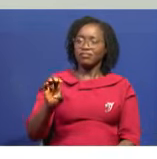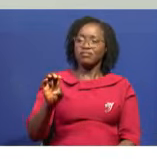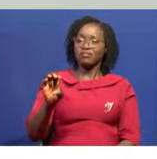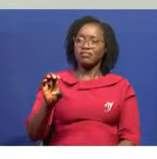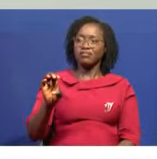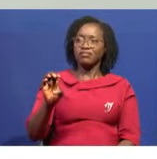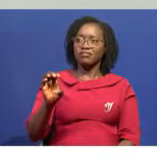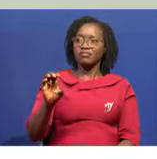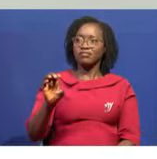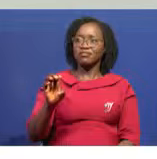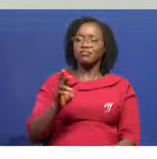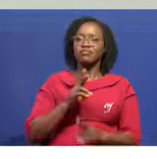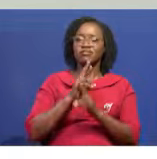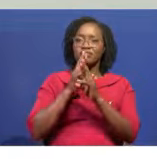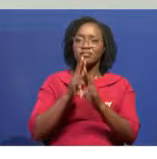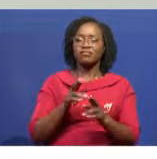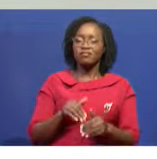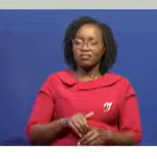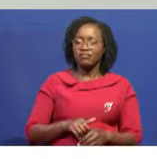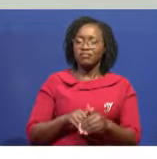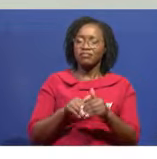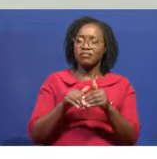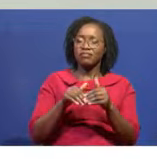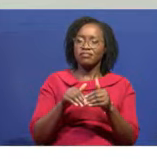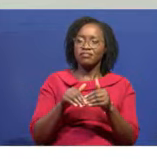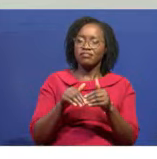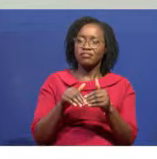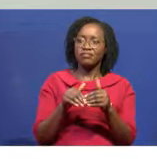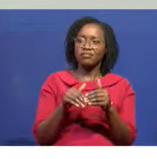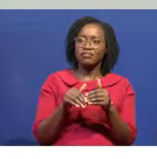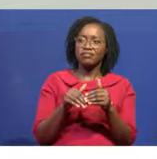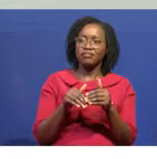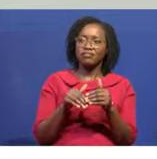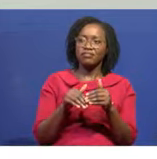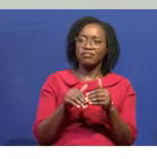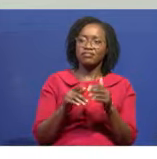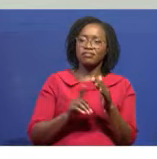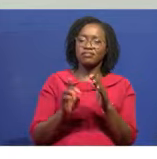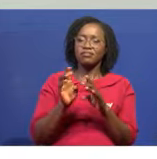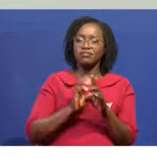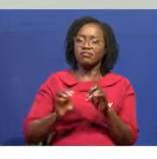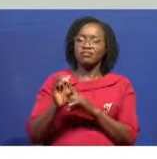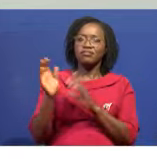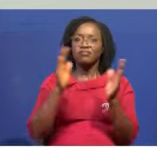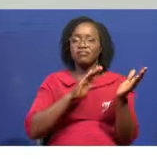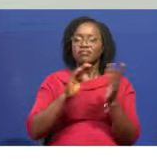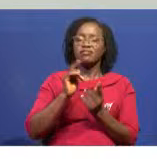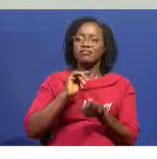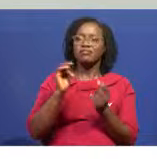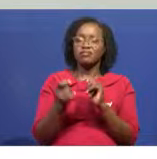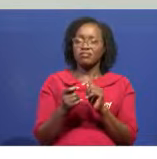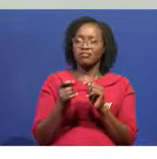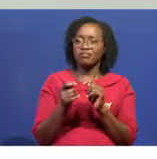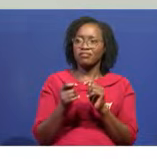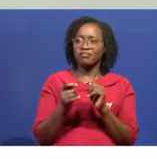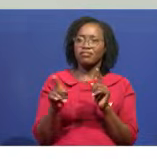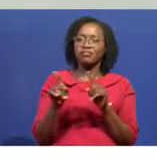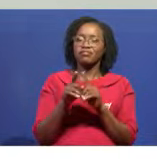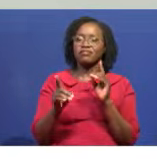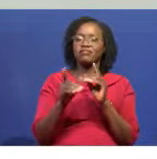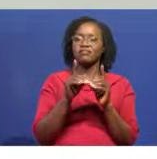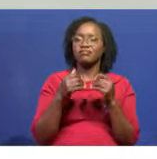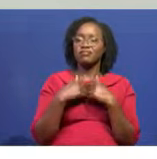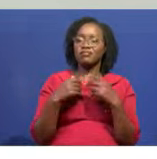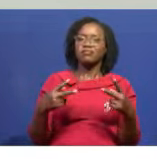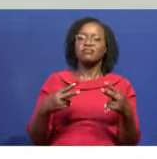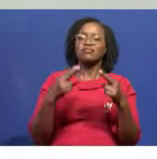Ruth Wamboi is following on that particular story. We also do have the Ministry of Environment, Climate Change and Forestry currently meeting with